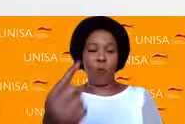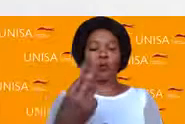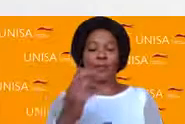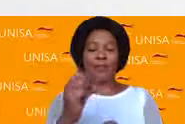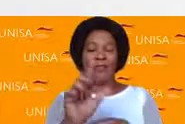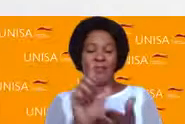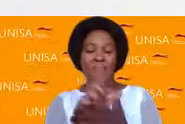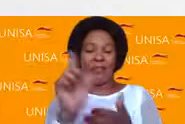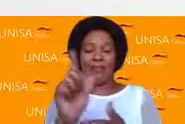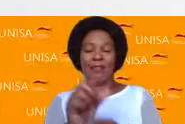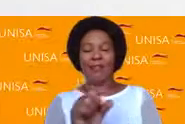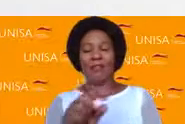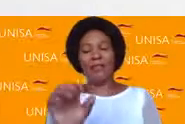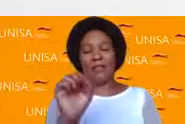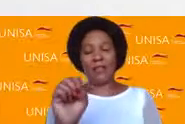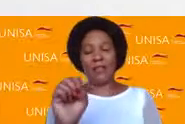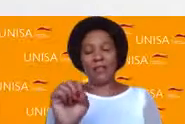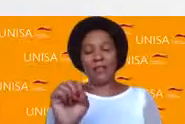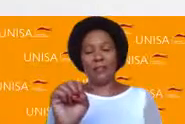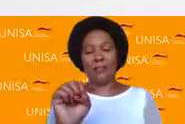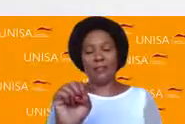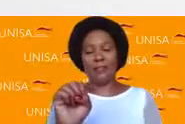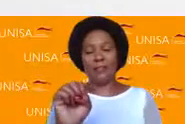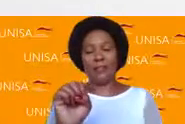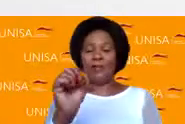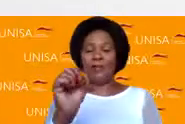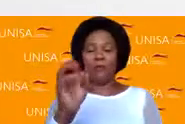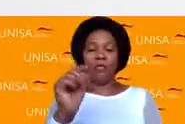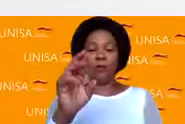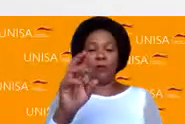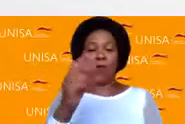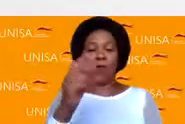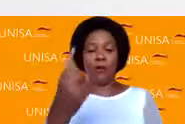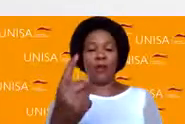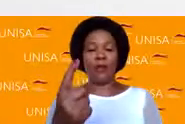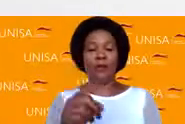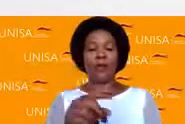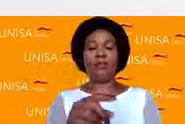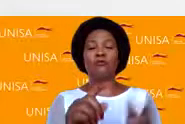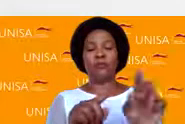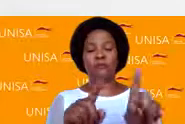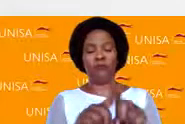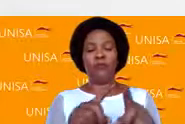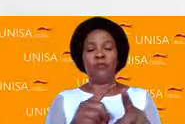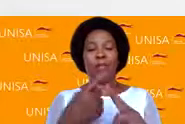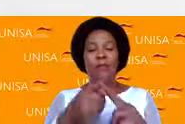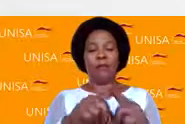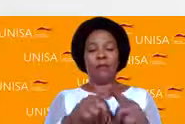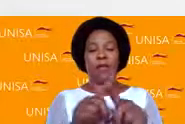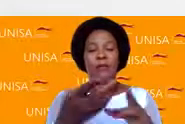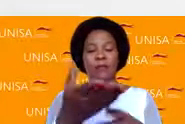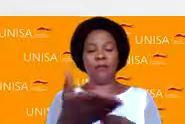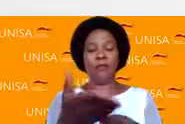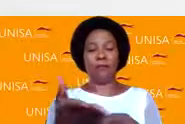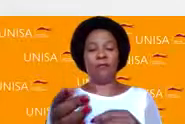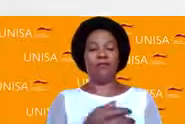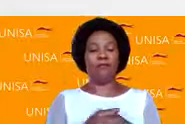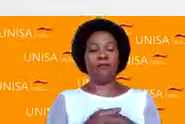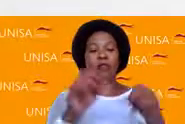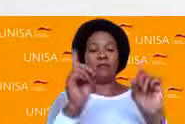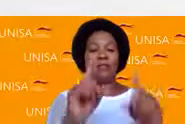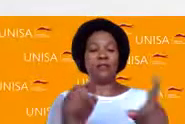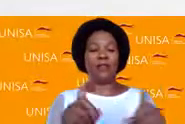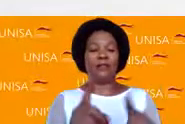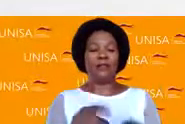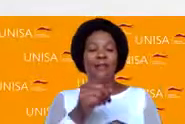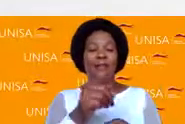official site for your module. And this is generally the first site that you will visit for a specific module is the official